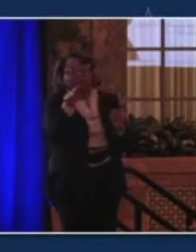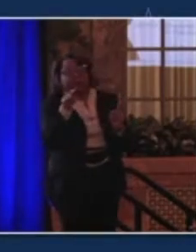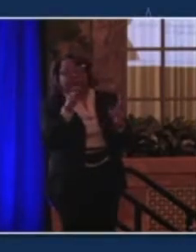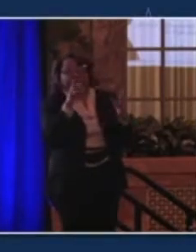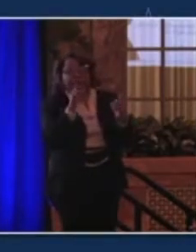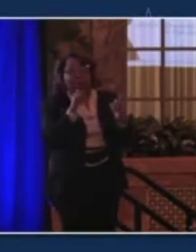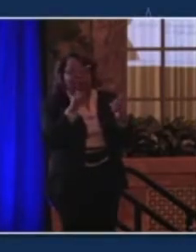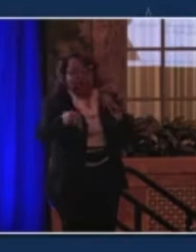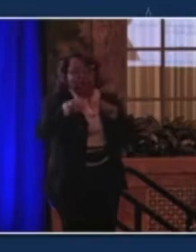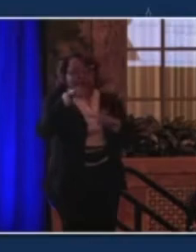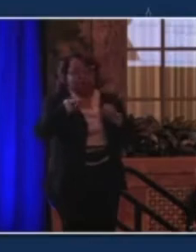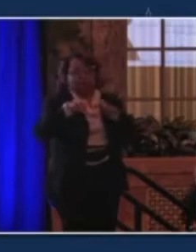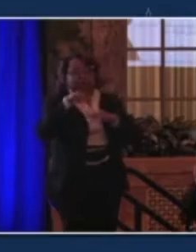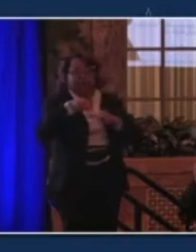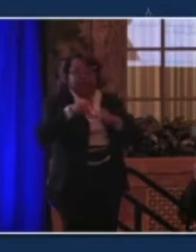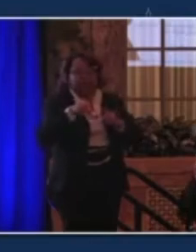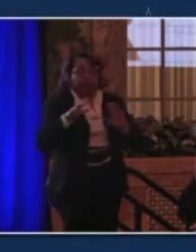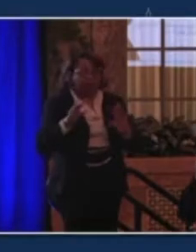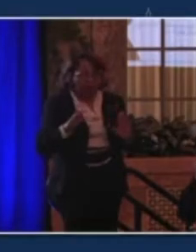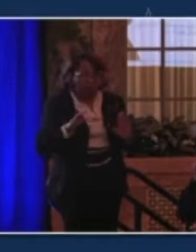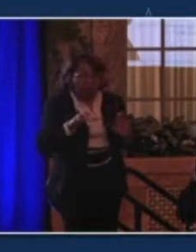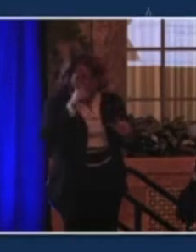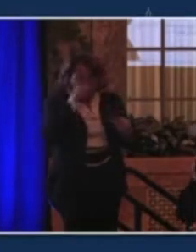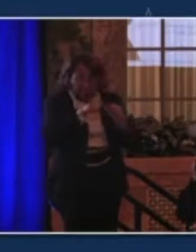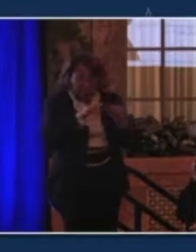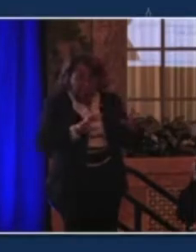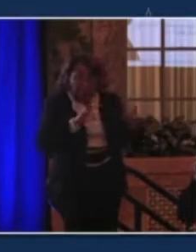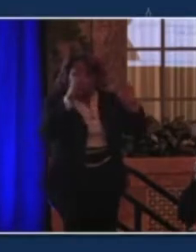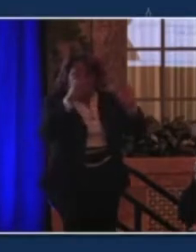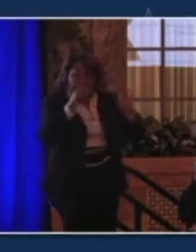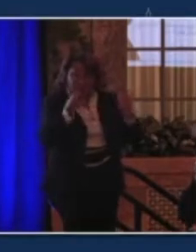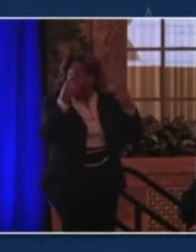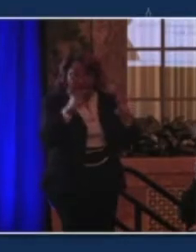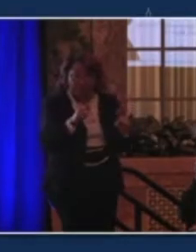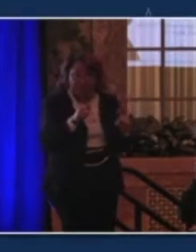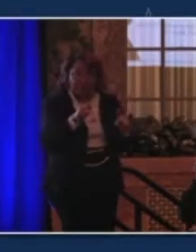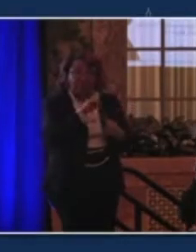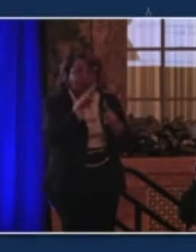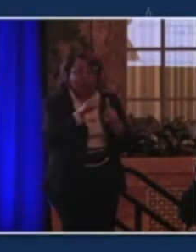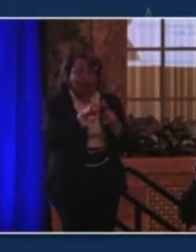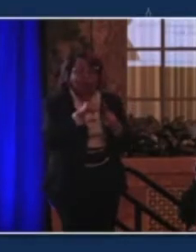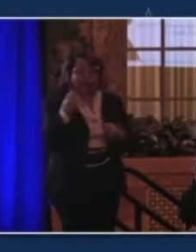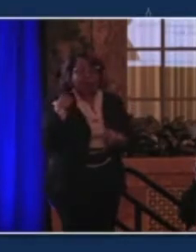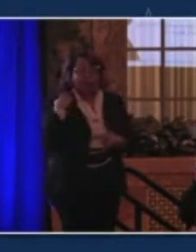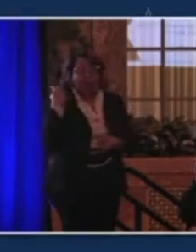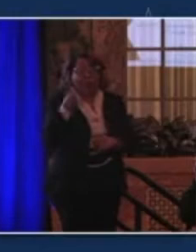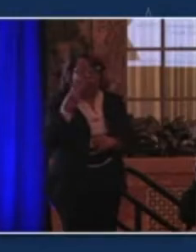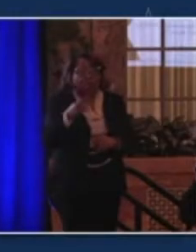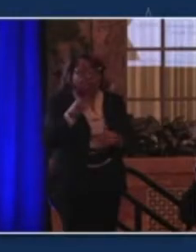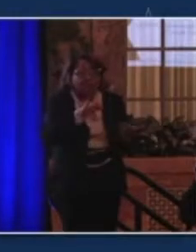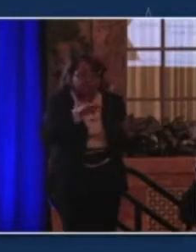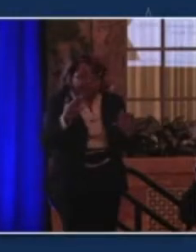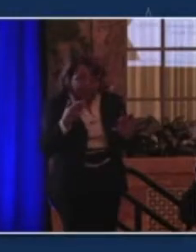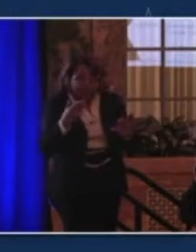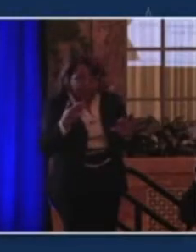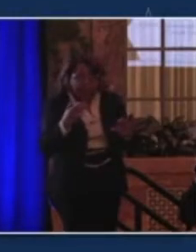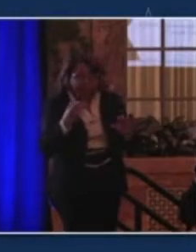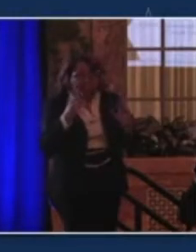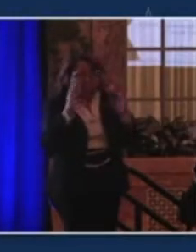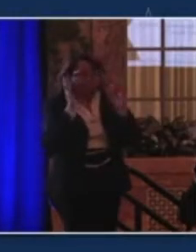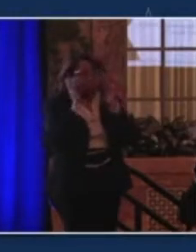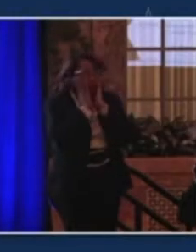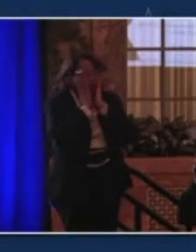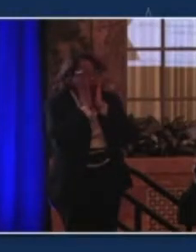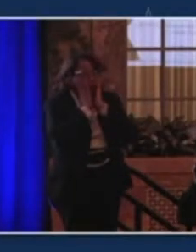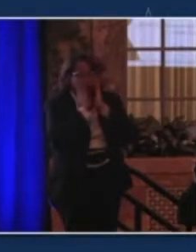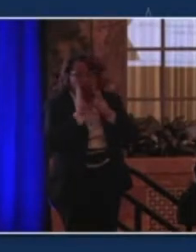the clock. Recall the chaos that ensued when Mayor Washington died. The vision he had for